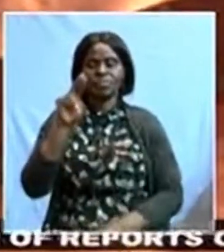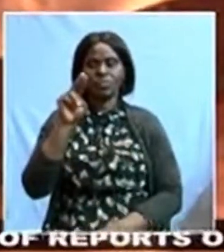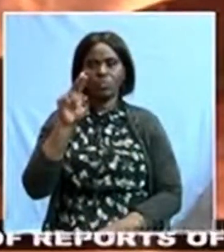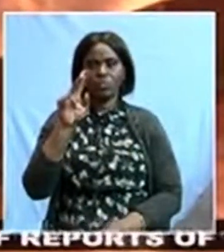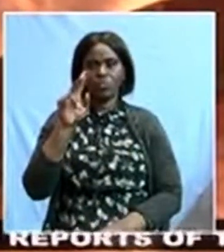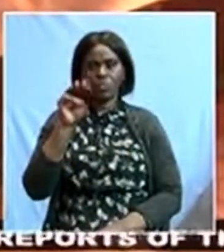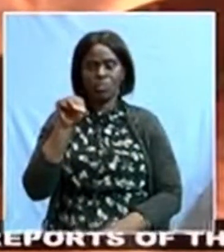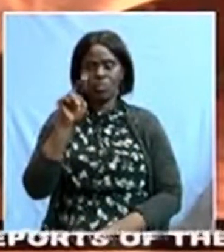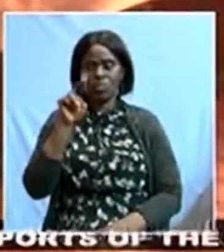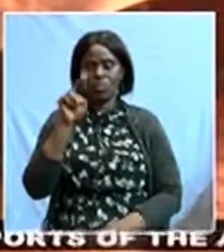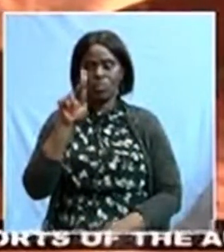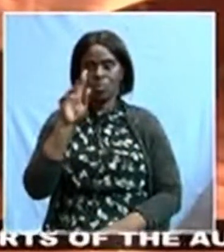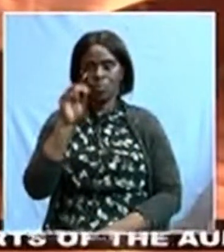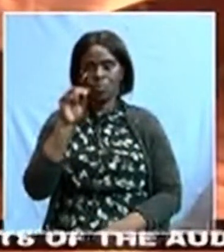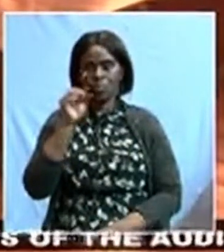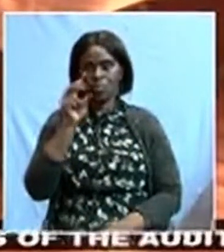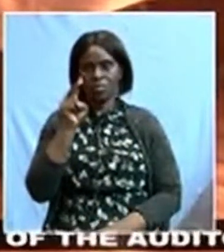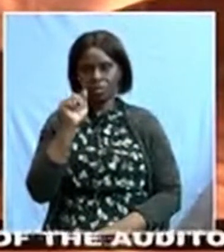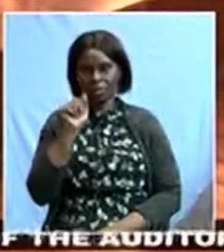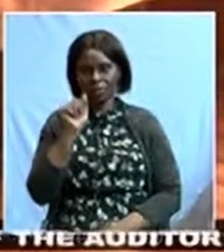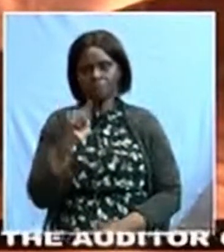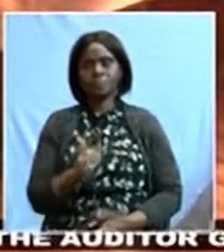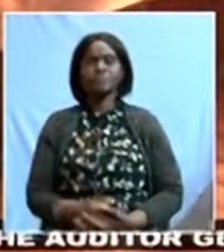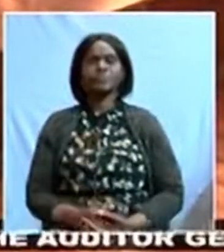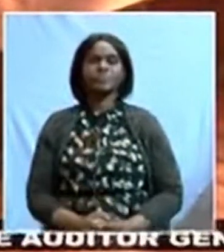Acting Director of Finance, Itezhi Town Council.